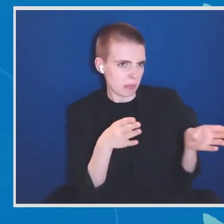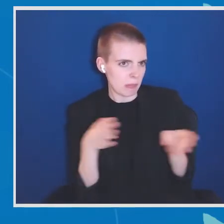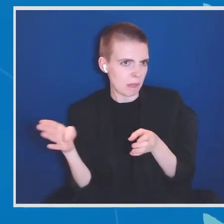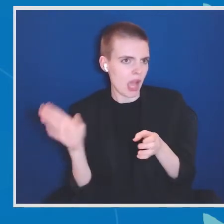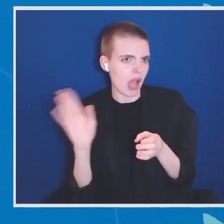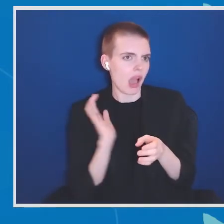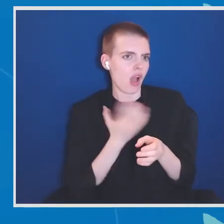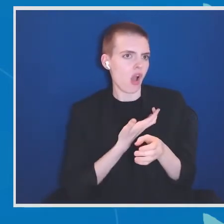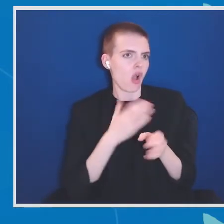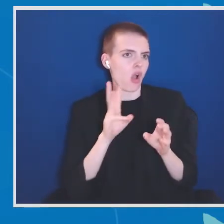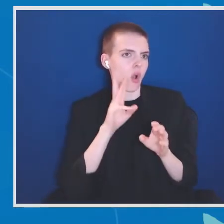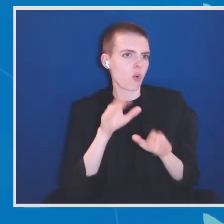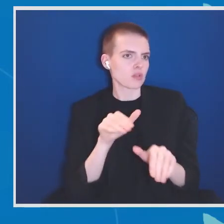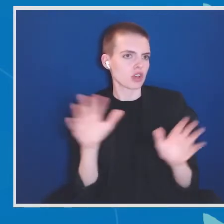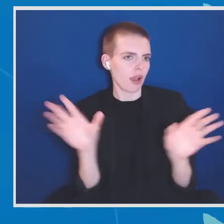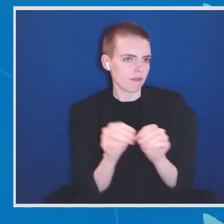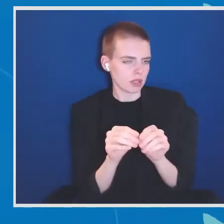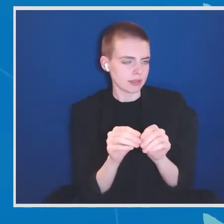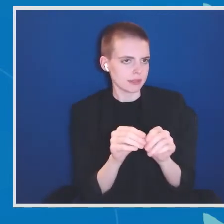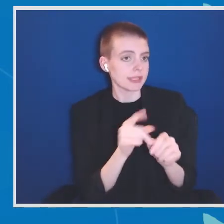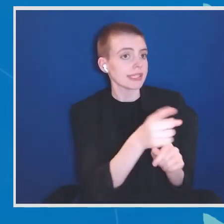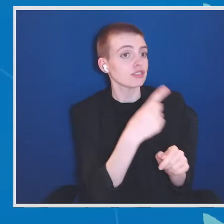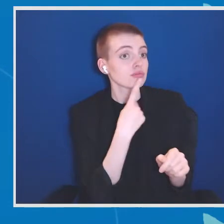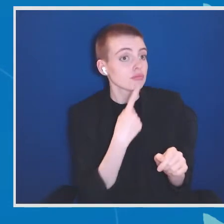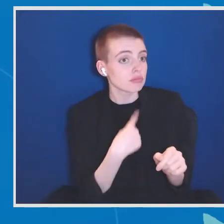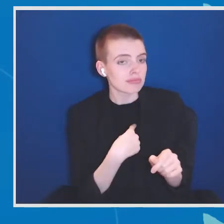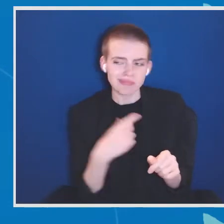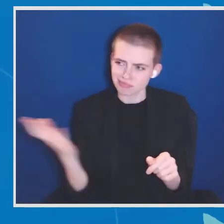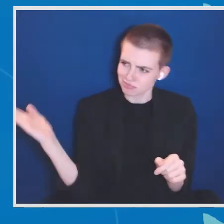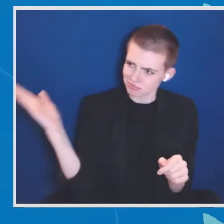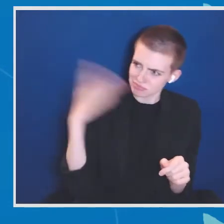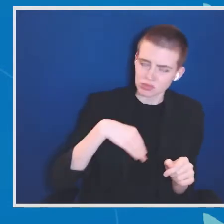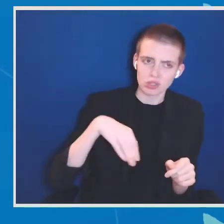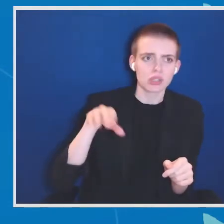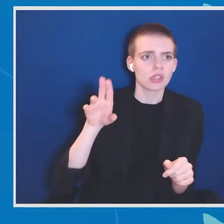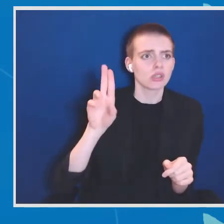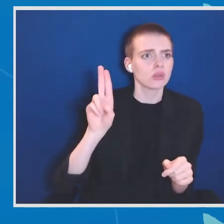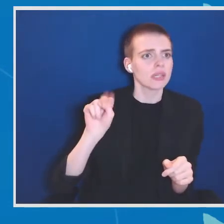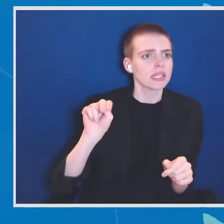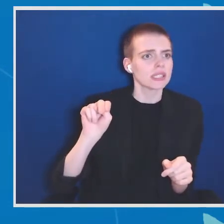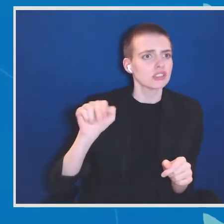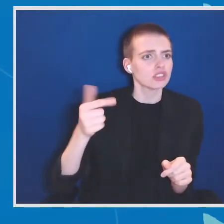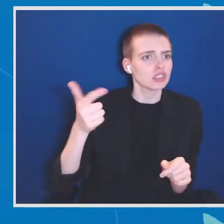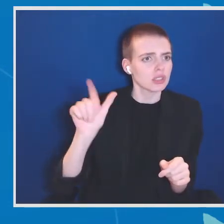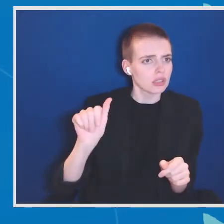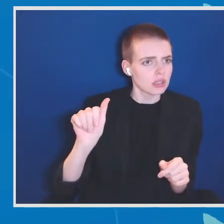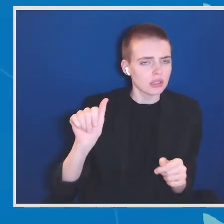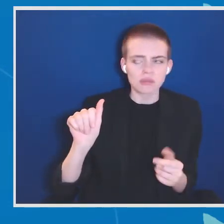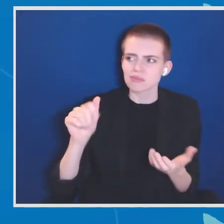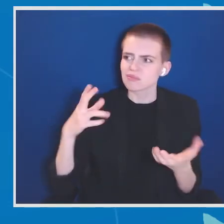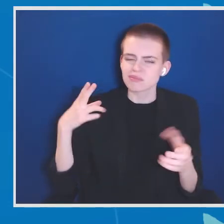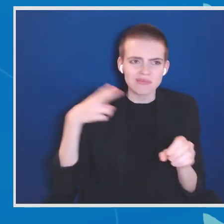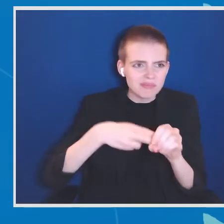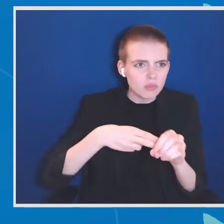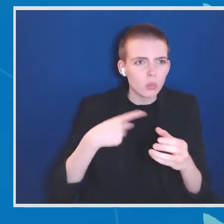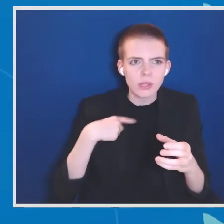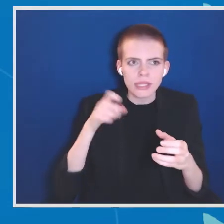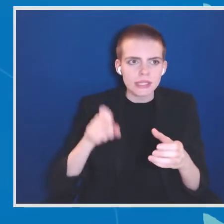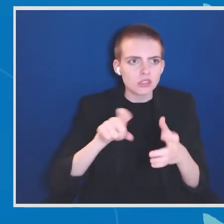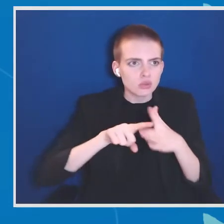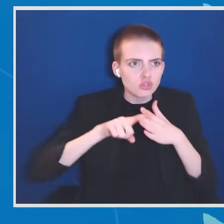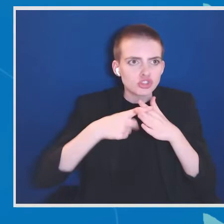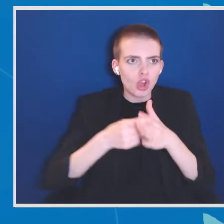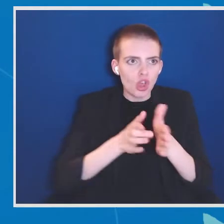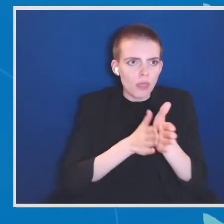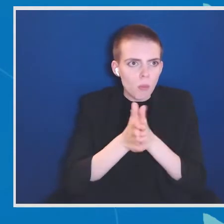you need to come to the UNGA, you need to come to COP, we need to get the momentum going and get people